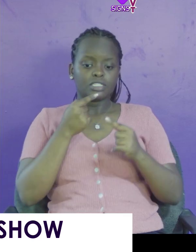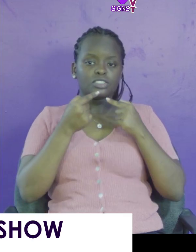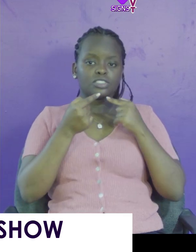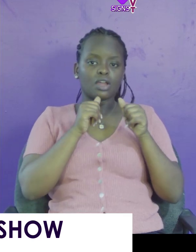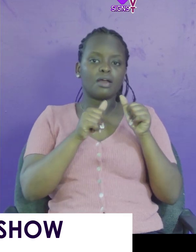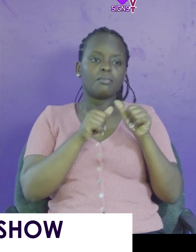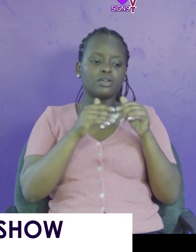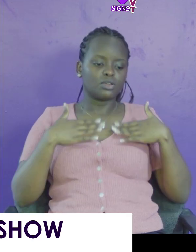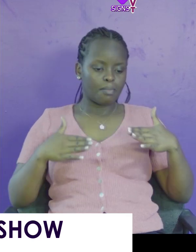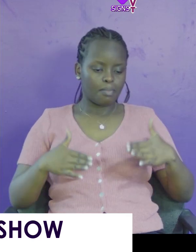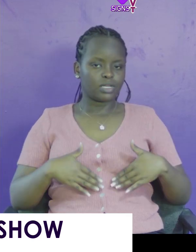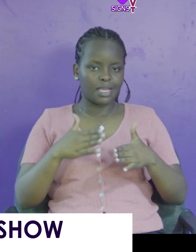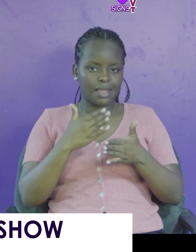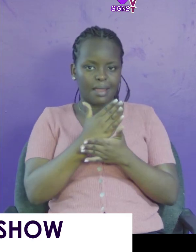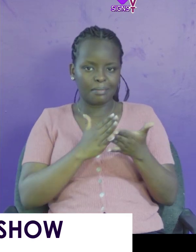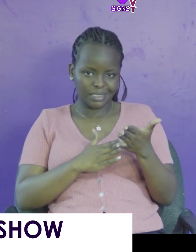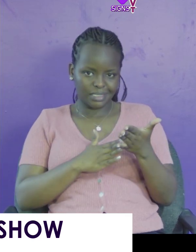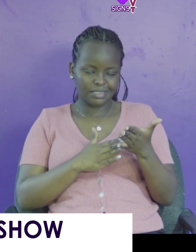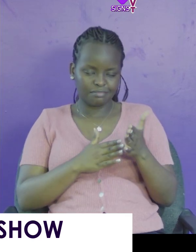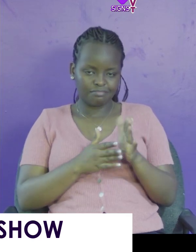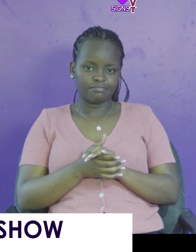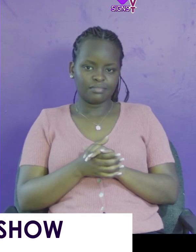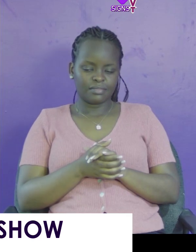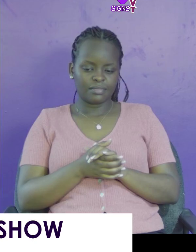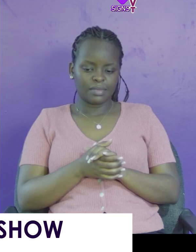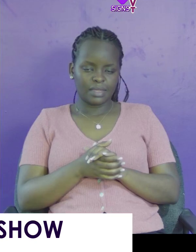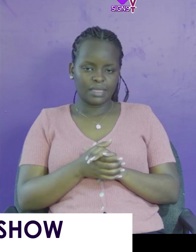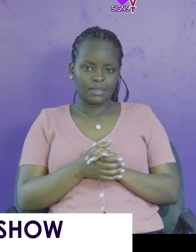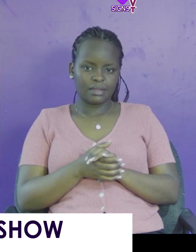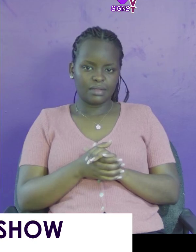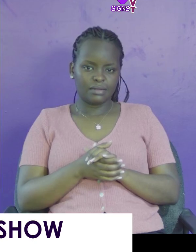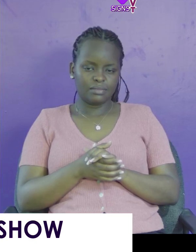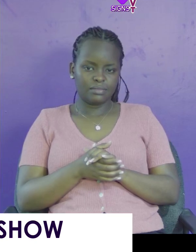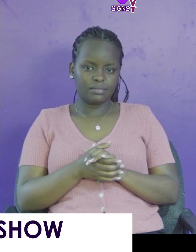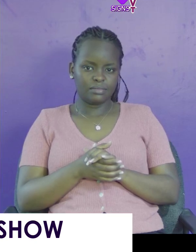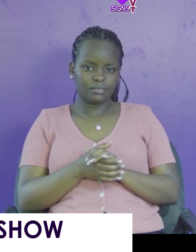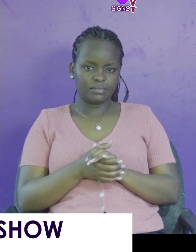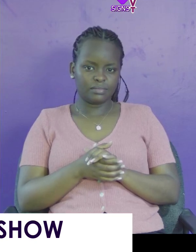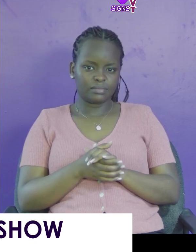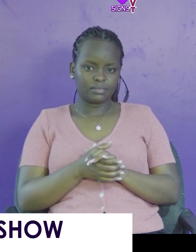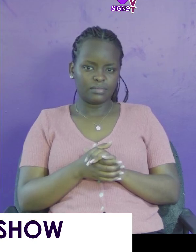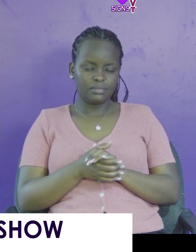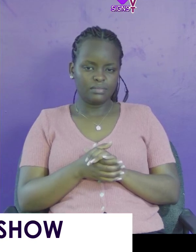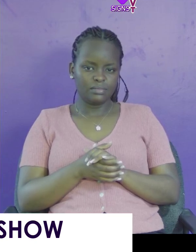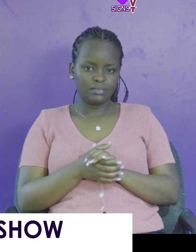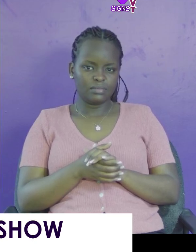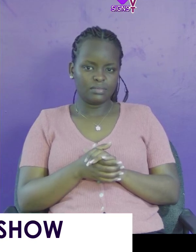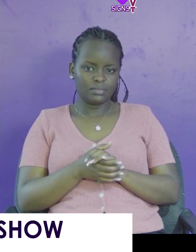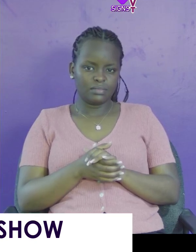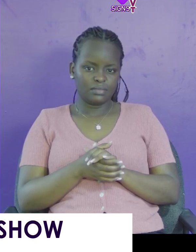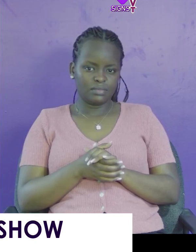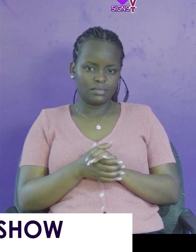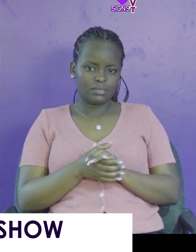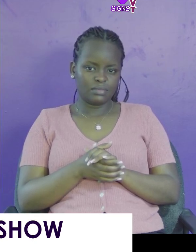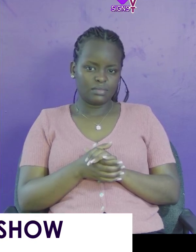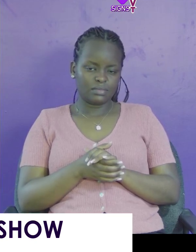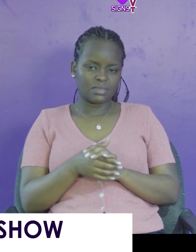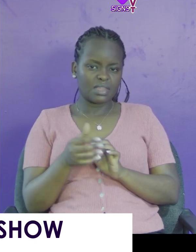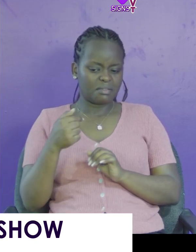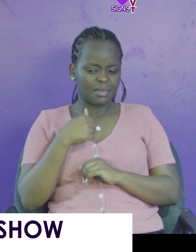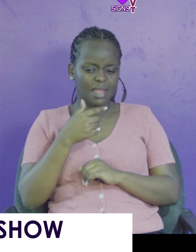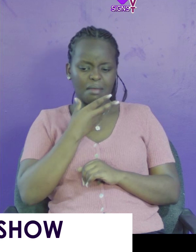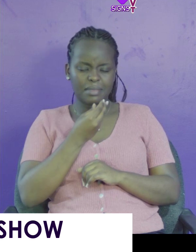is for general viewership, so I don't want to get deeper. But they also speak. Boys, they say, I'm a man.